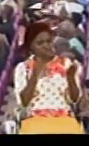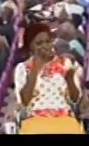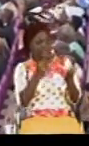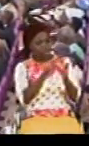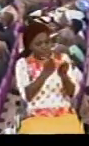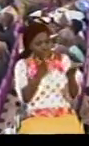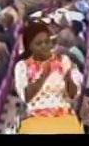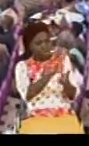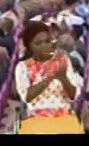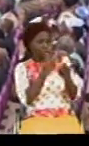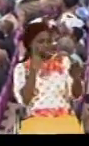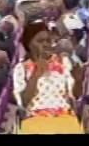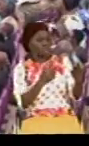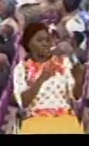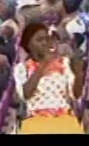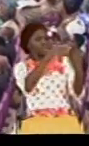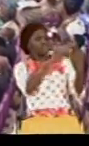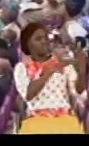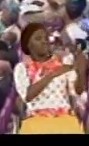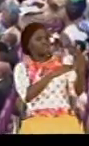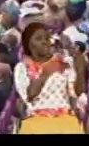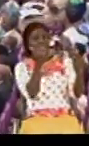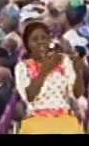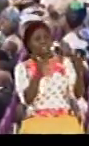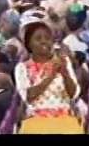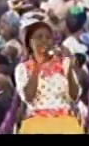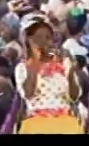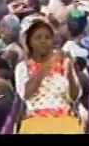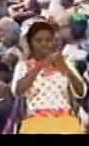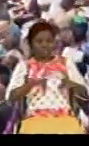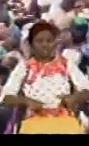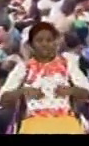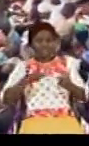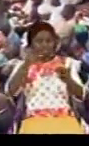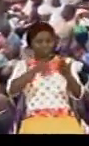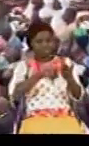paper now is fresh and free and neat.